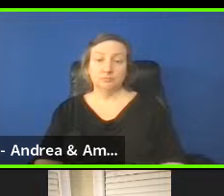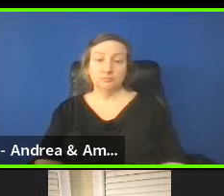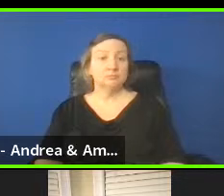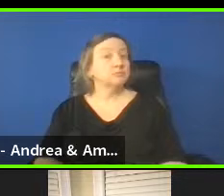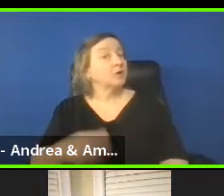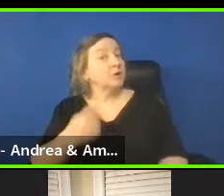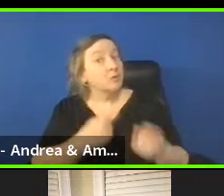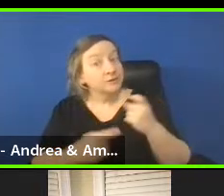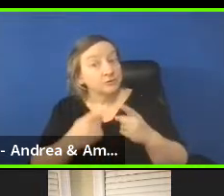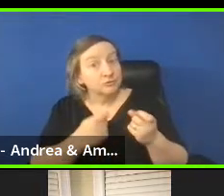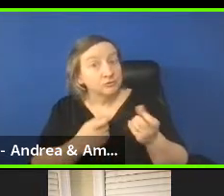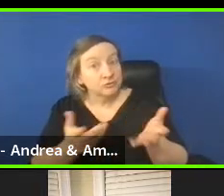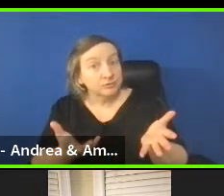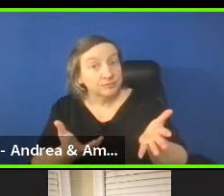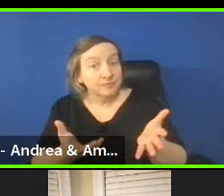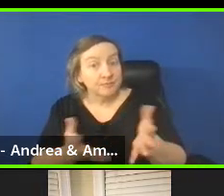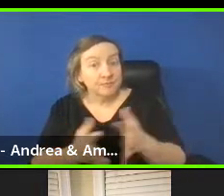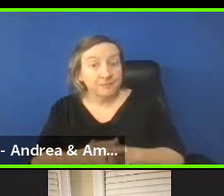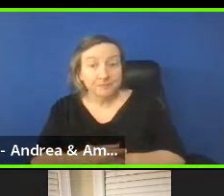Questions?